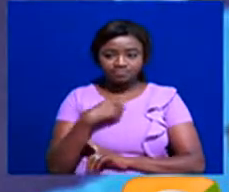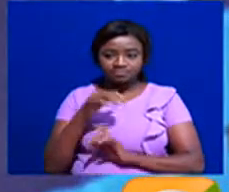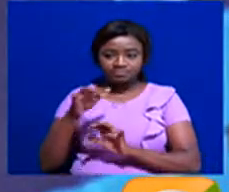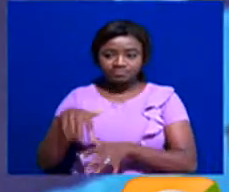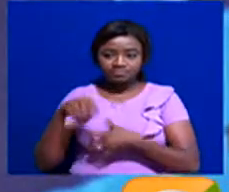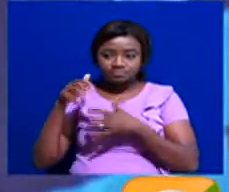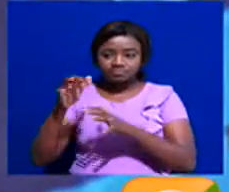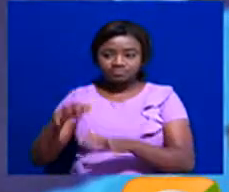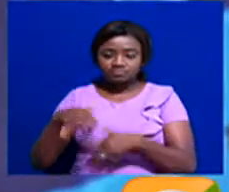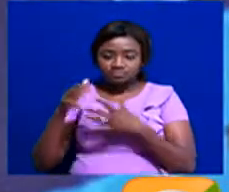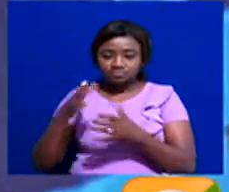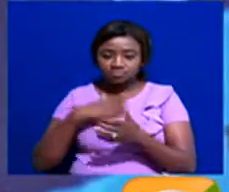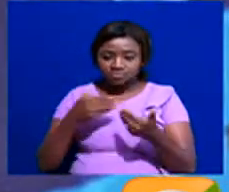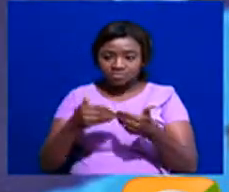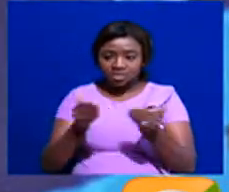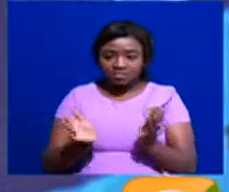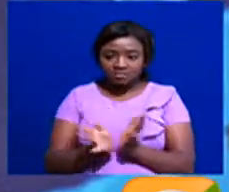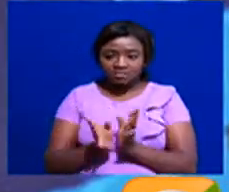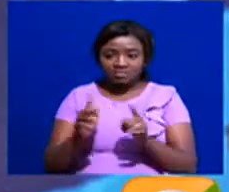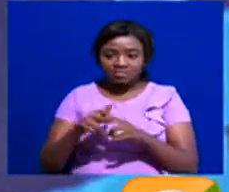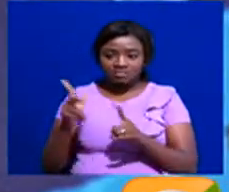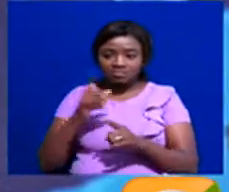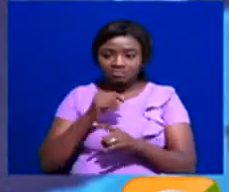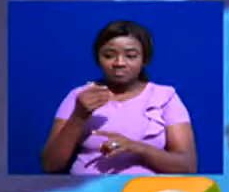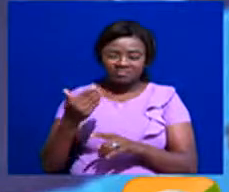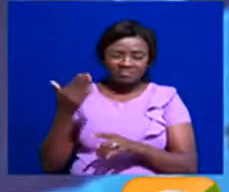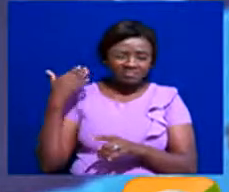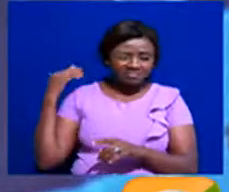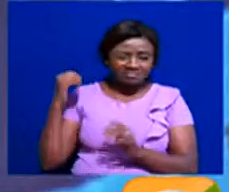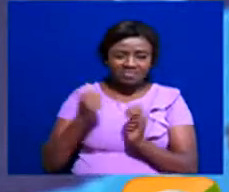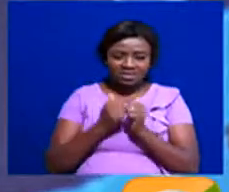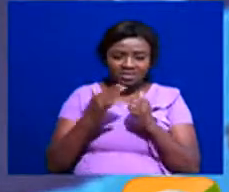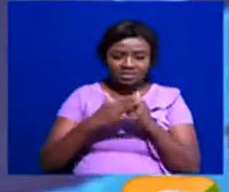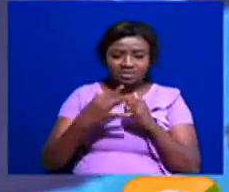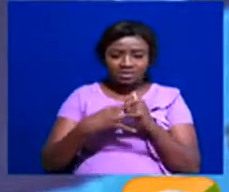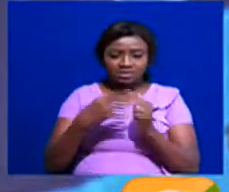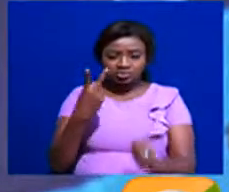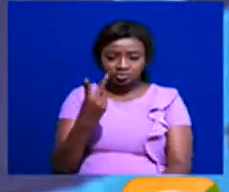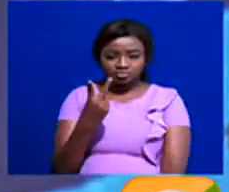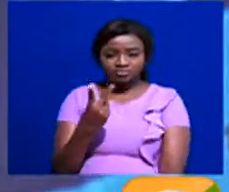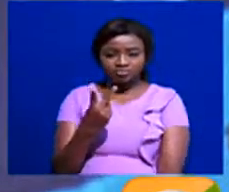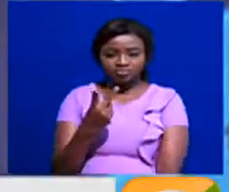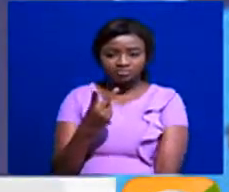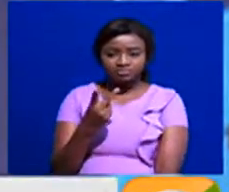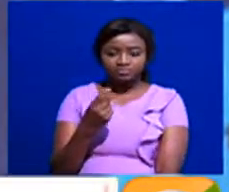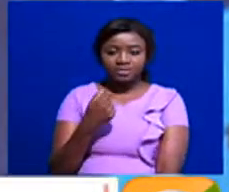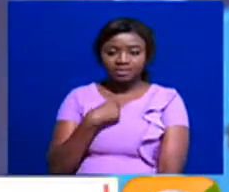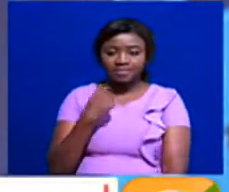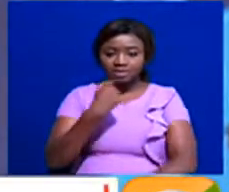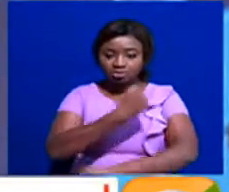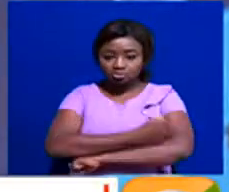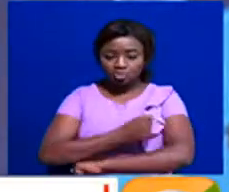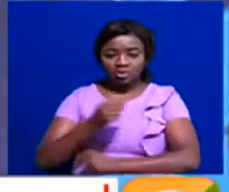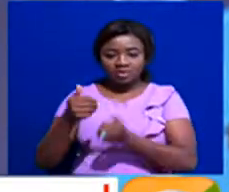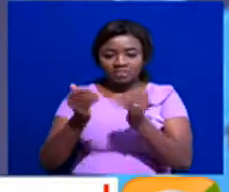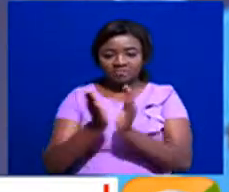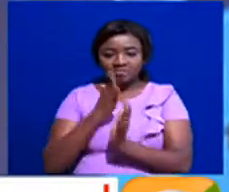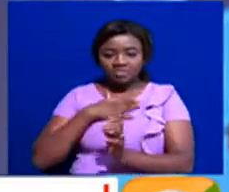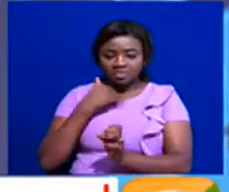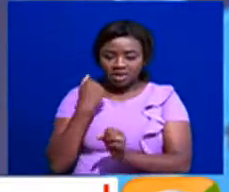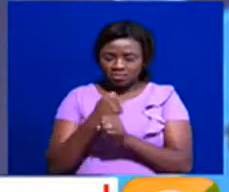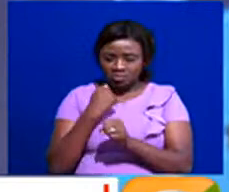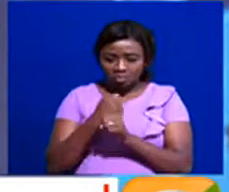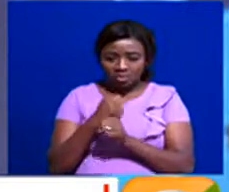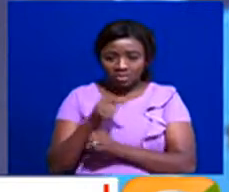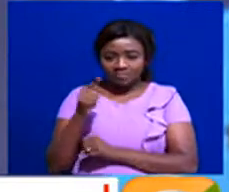my family started as far as 1982 when I was still schooling. So I came in